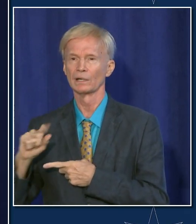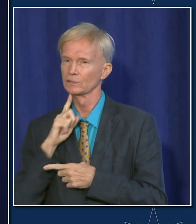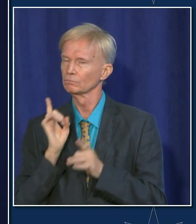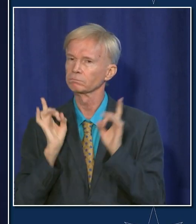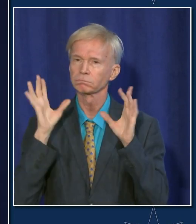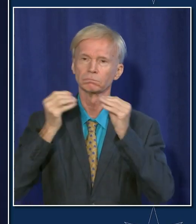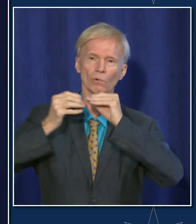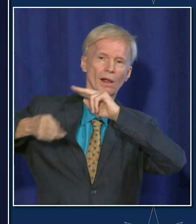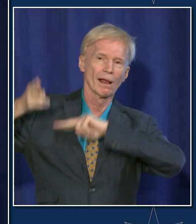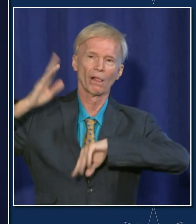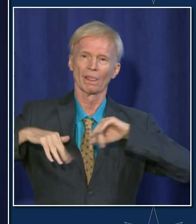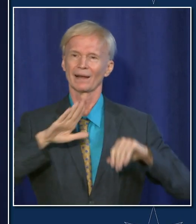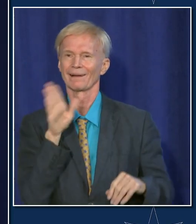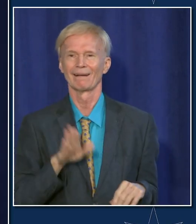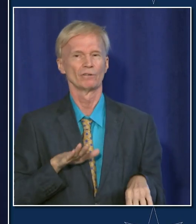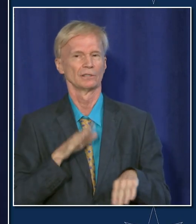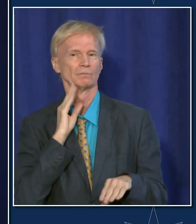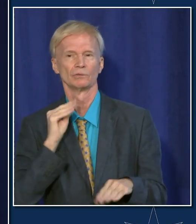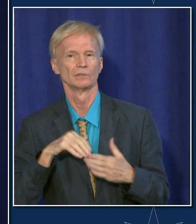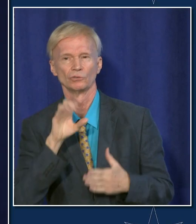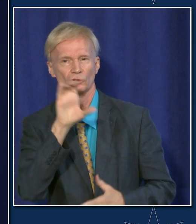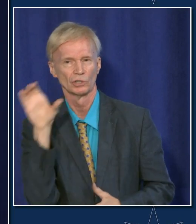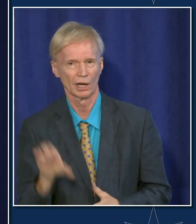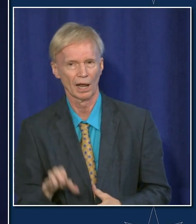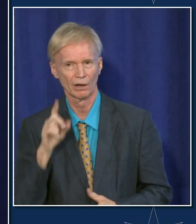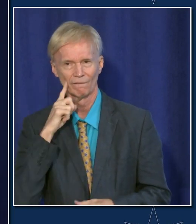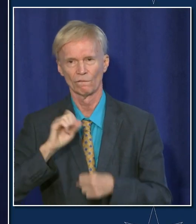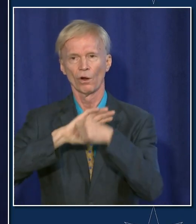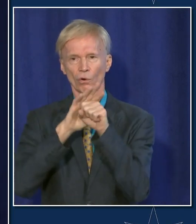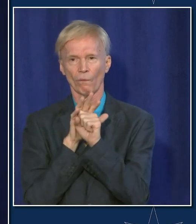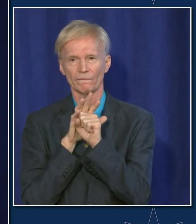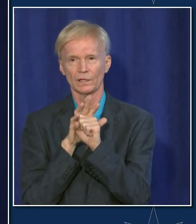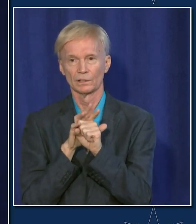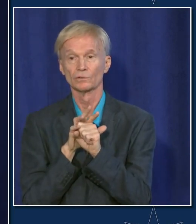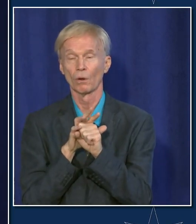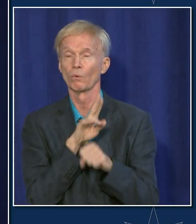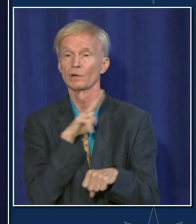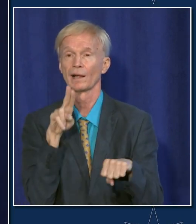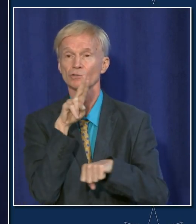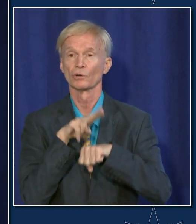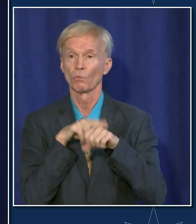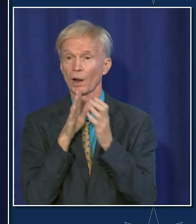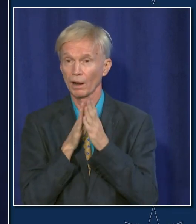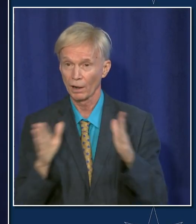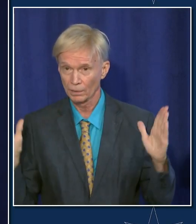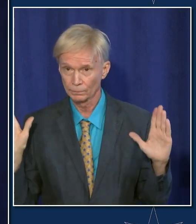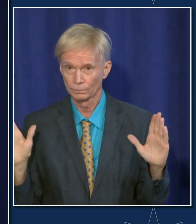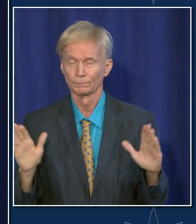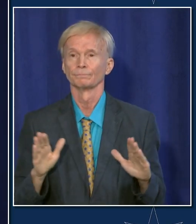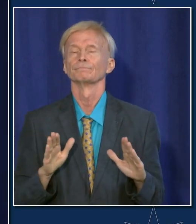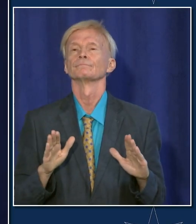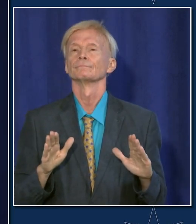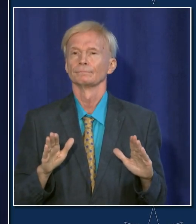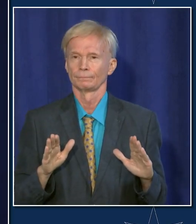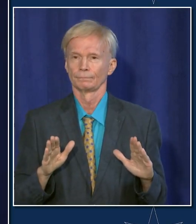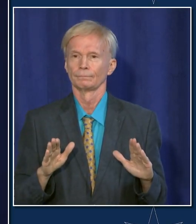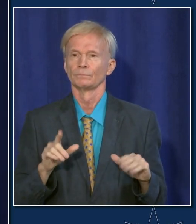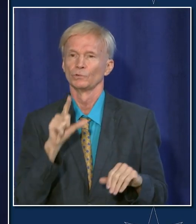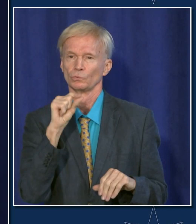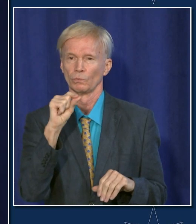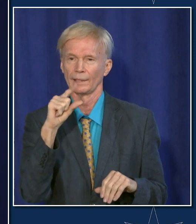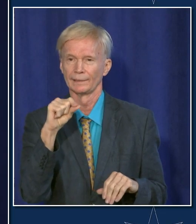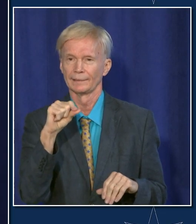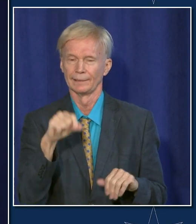for COVID hospitalizations per populations. So nationally, across the whole country, the average is 20